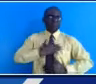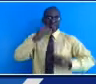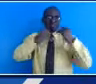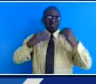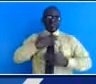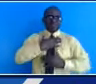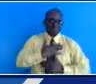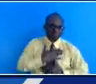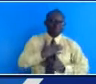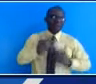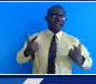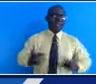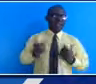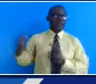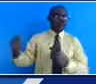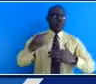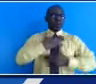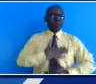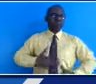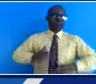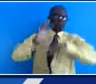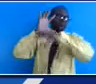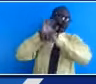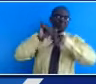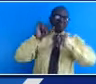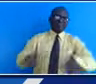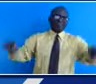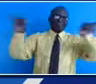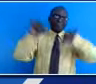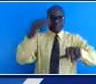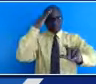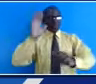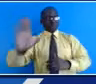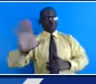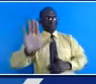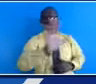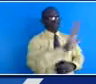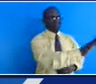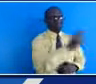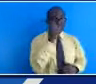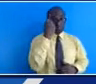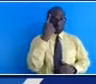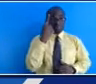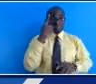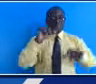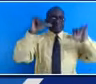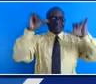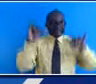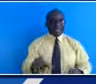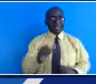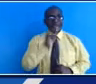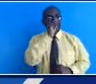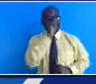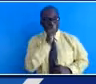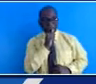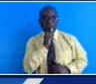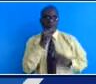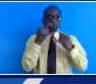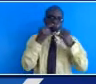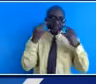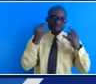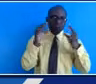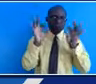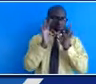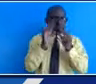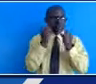income, it's a much more common practice. It's also, a matter of profit and loss, and I'm sure these men who have